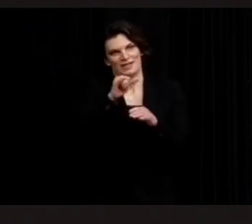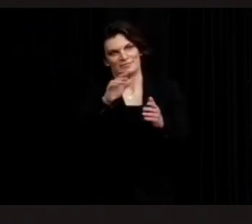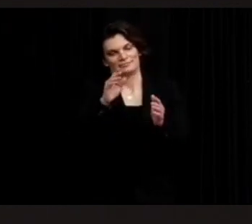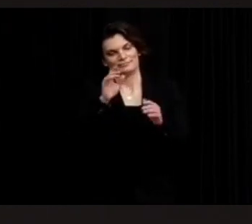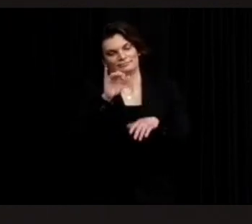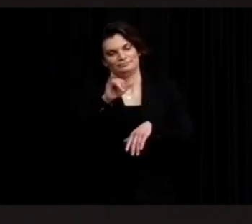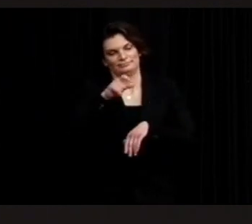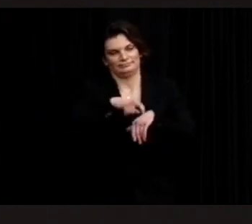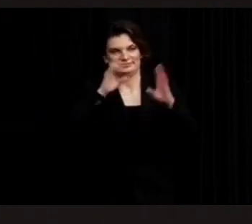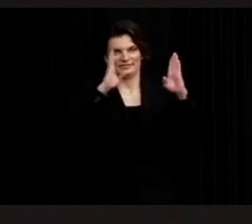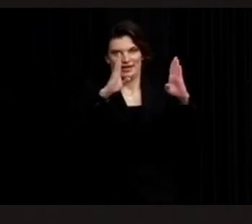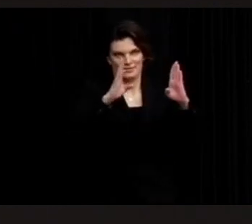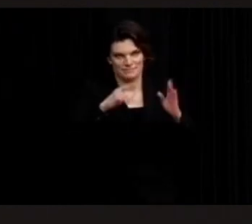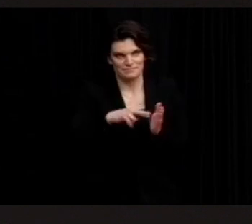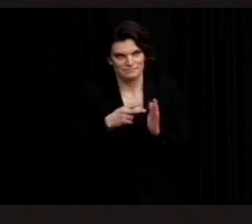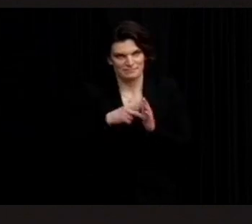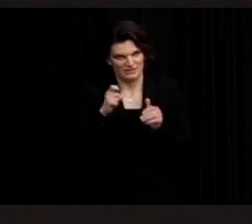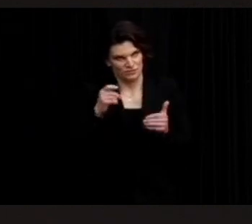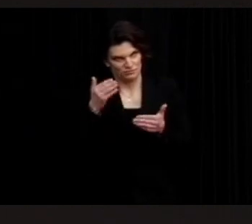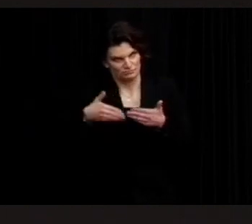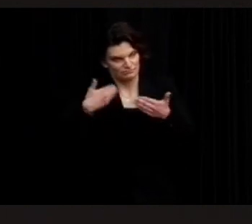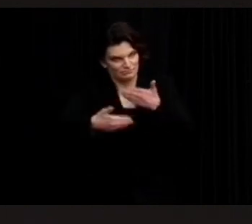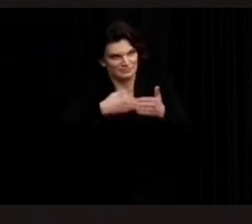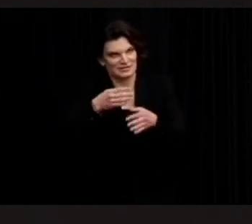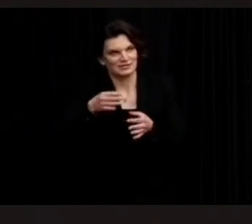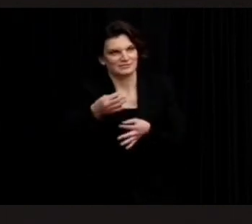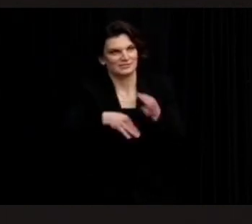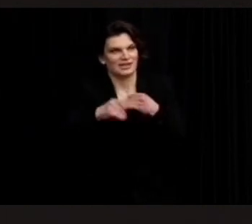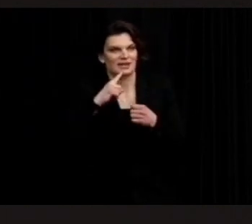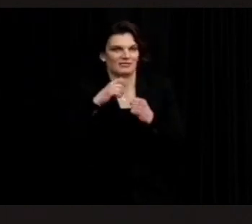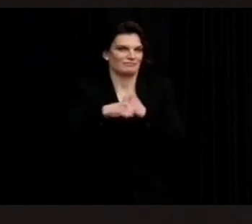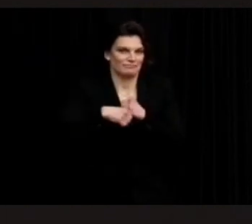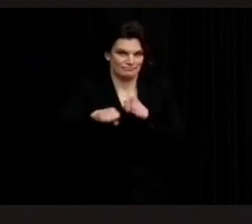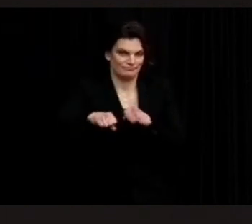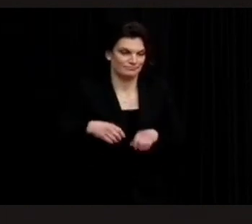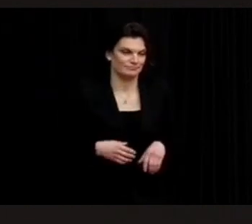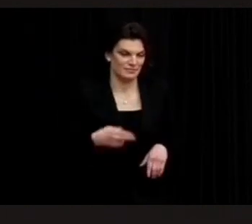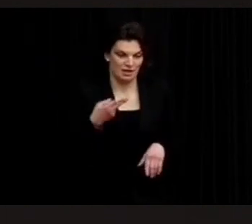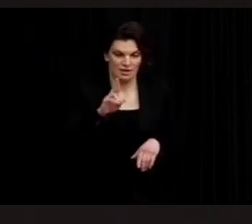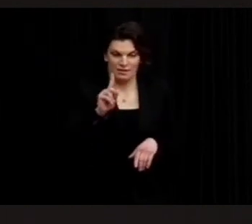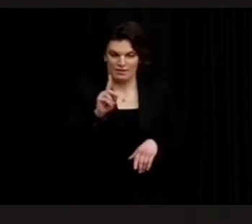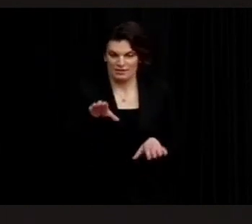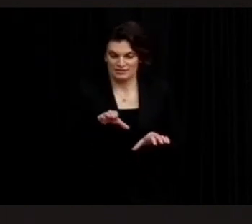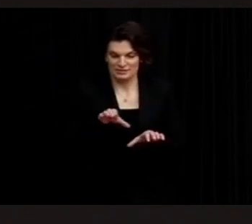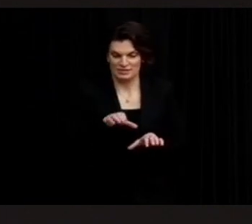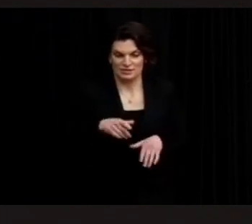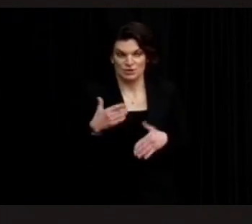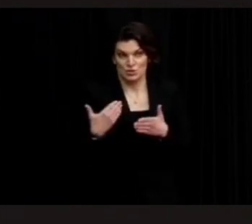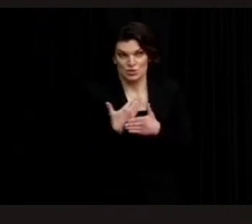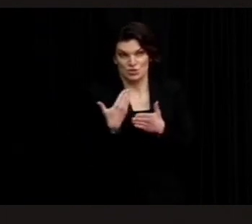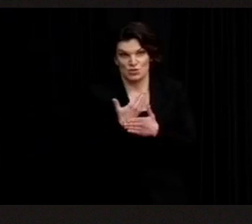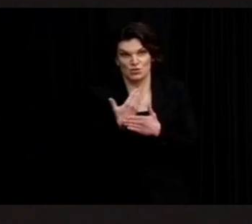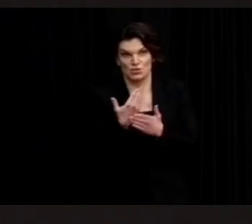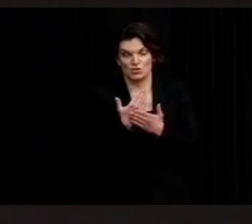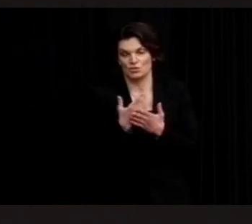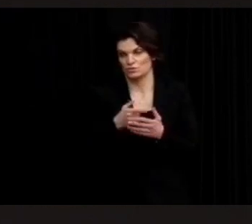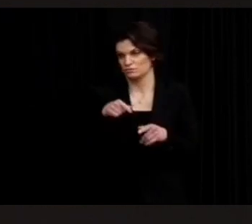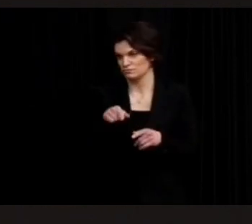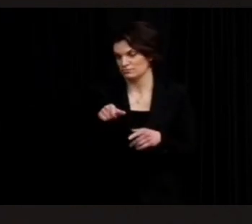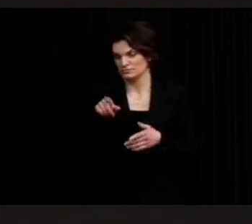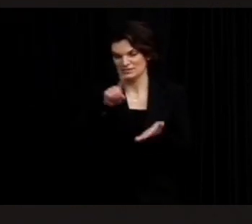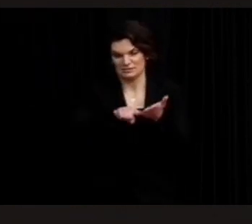housing agent to go out and complete that inspection. HUD also has passed down a new universal inspection for